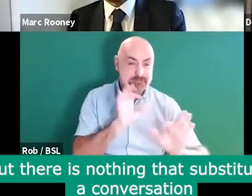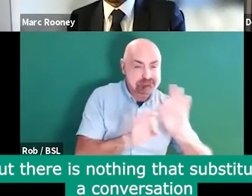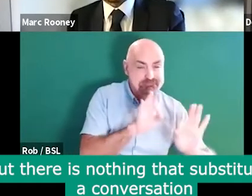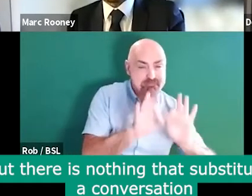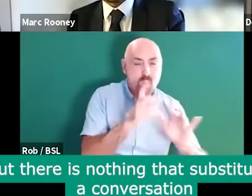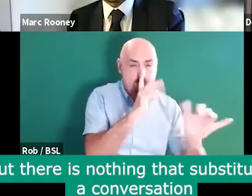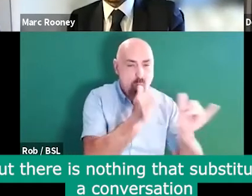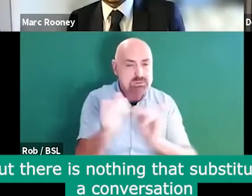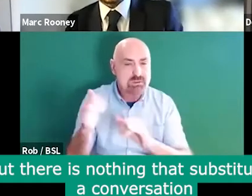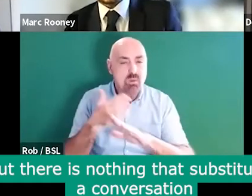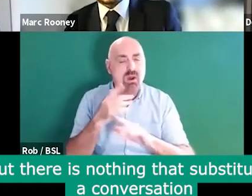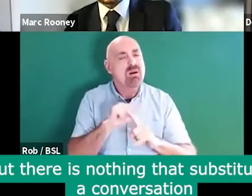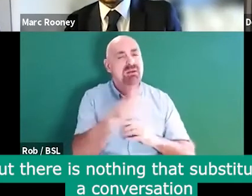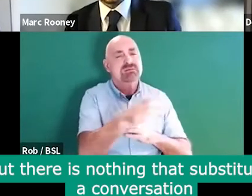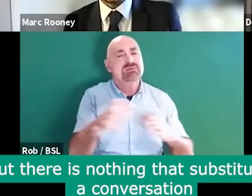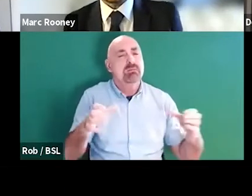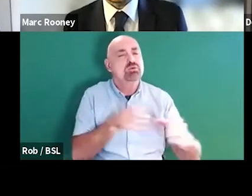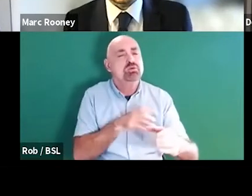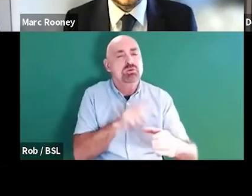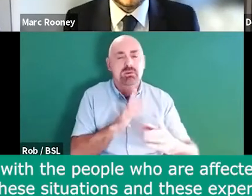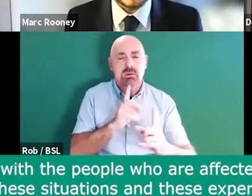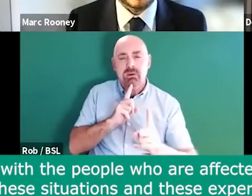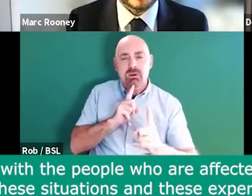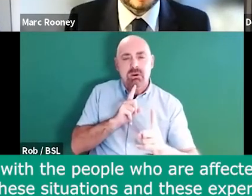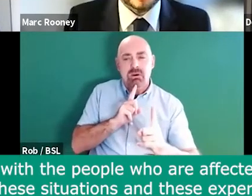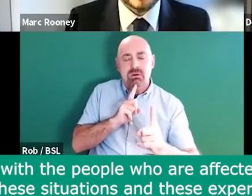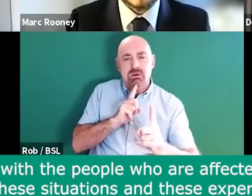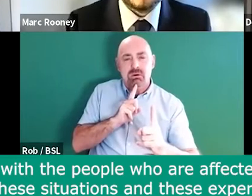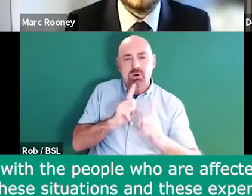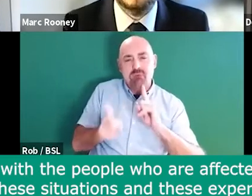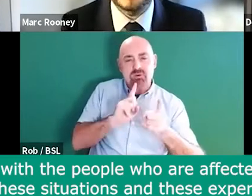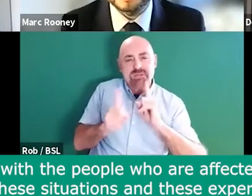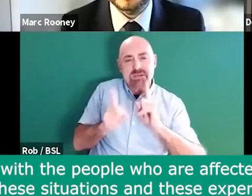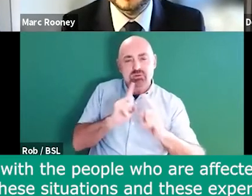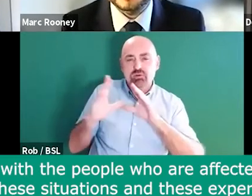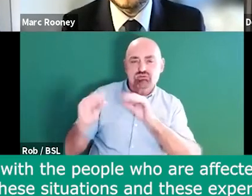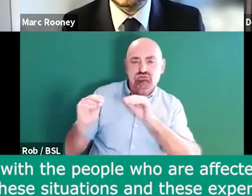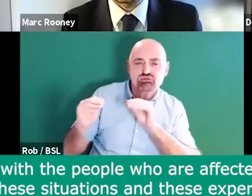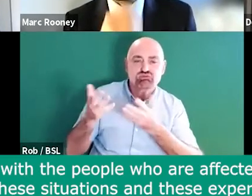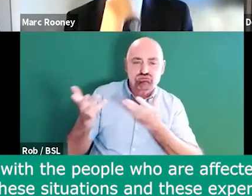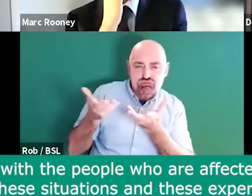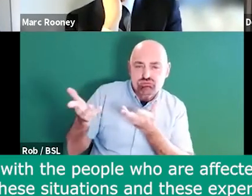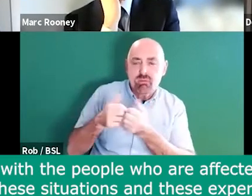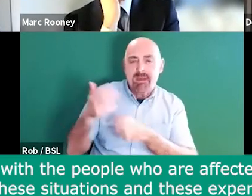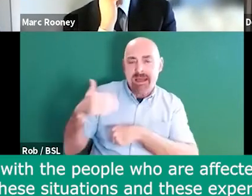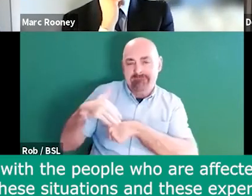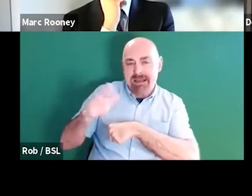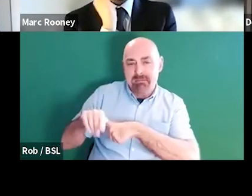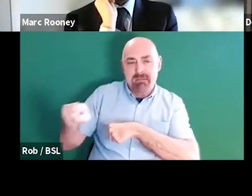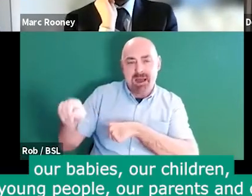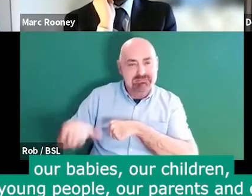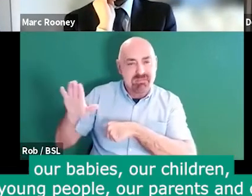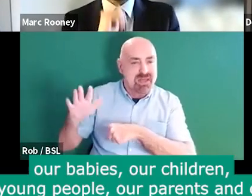that substitutes a conversation with the people who are affected by these situations and these